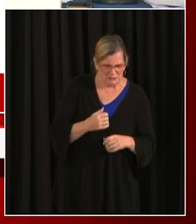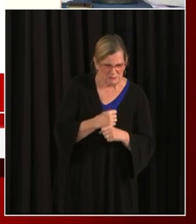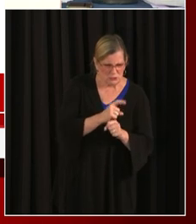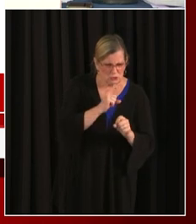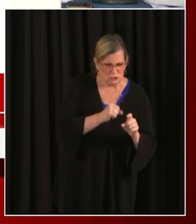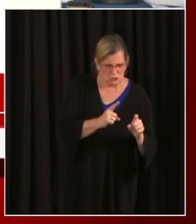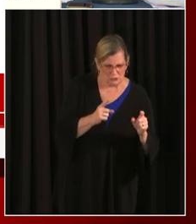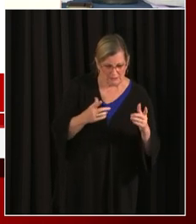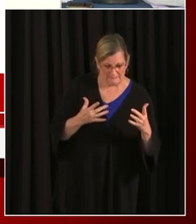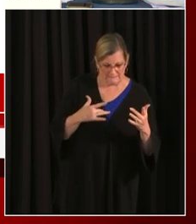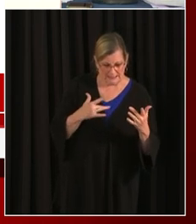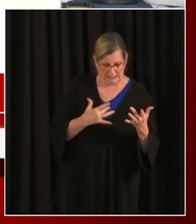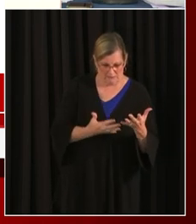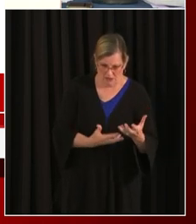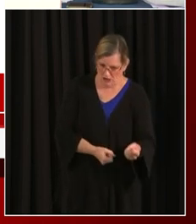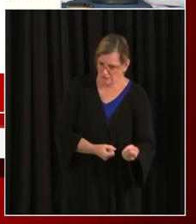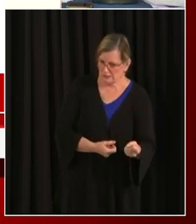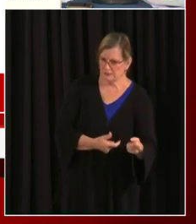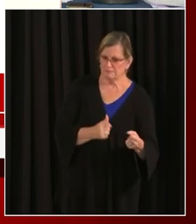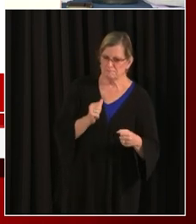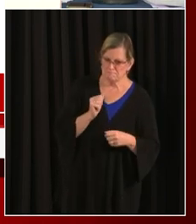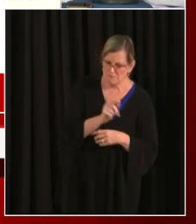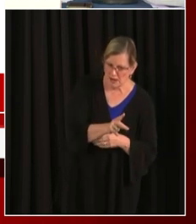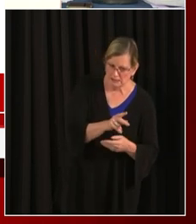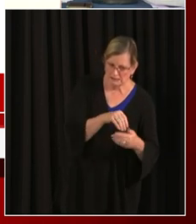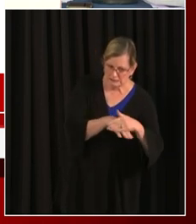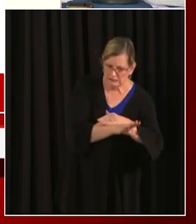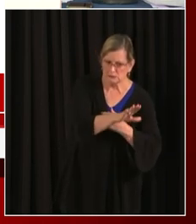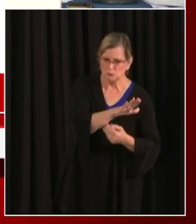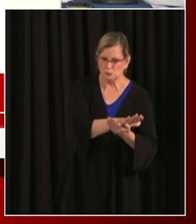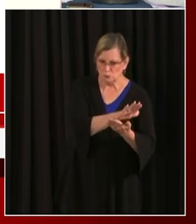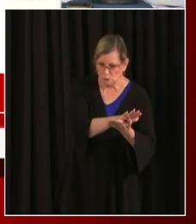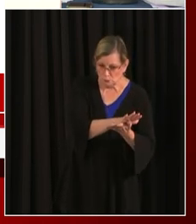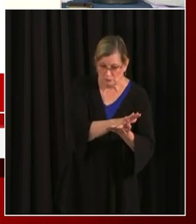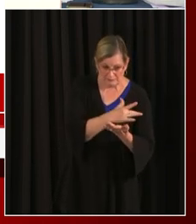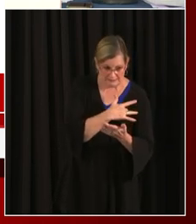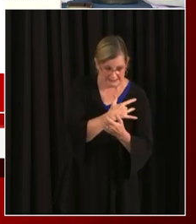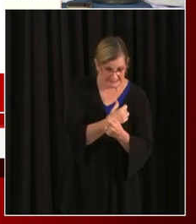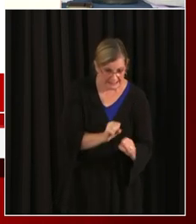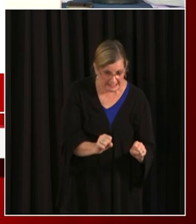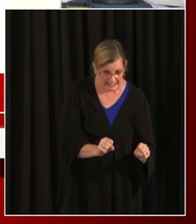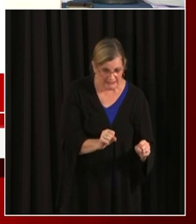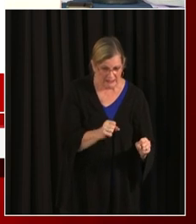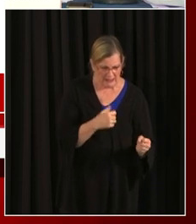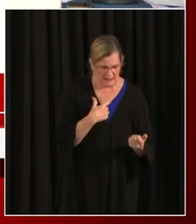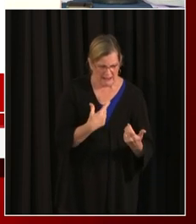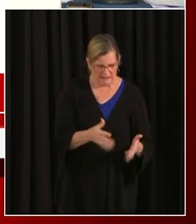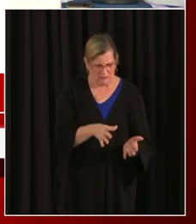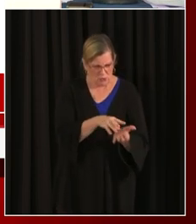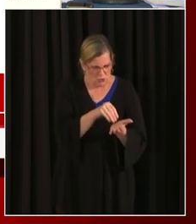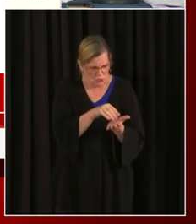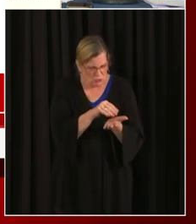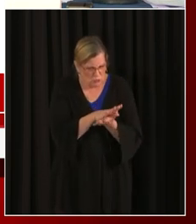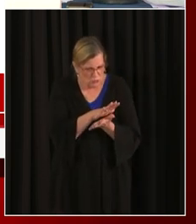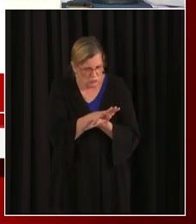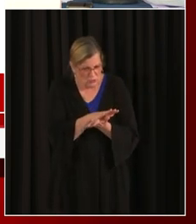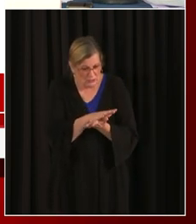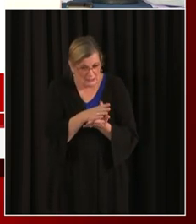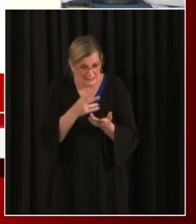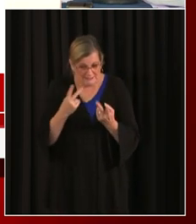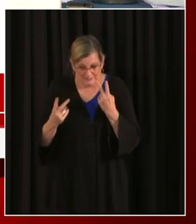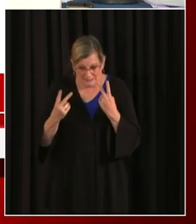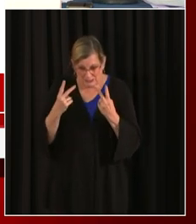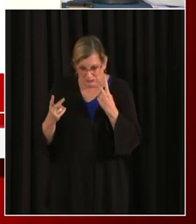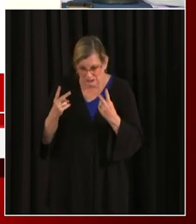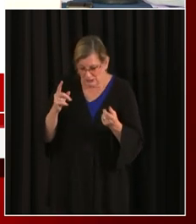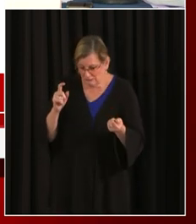felt confident being back in the buildings and the buildings were safe. And what we learned from these schools was that the visible transformations